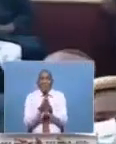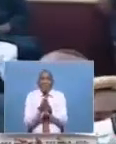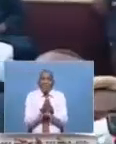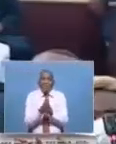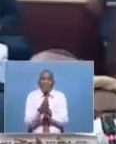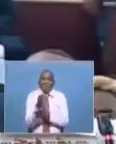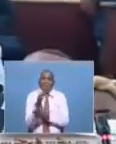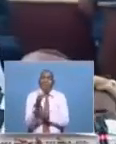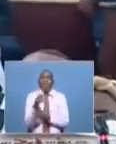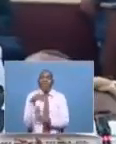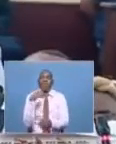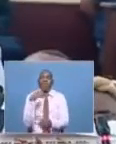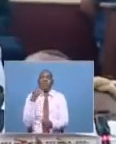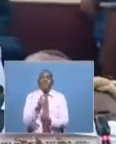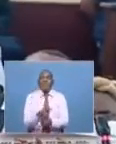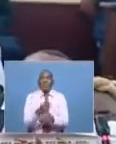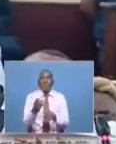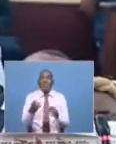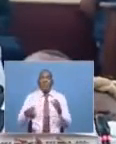that